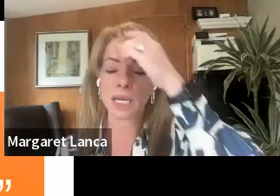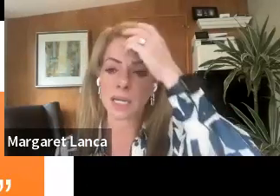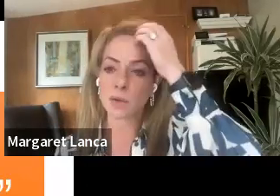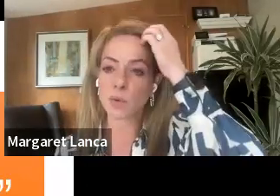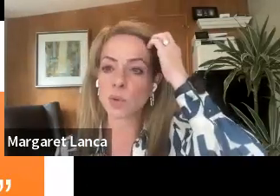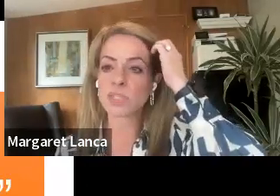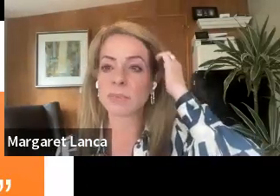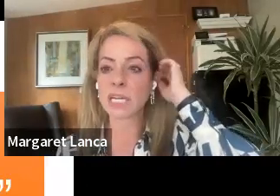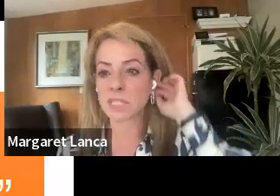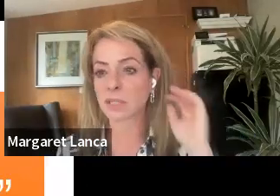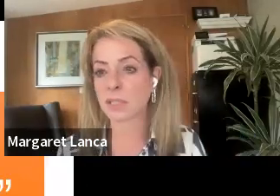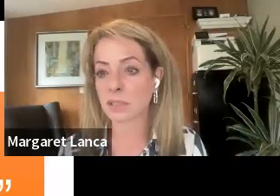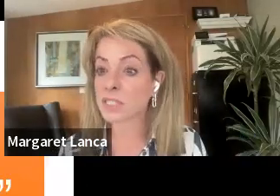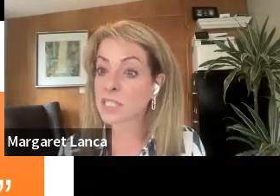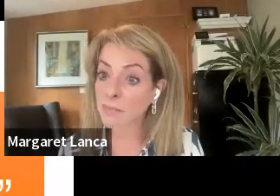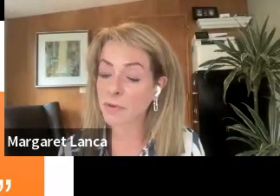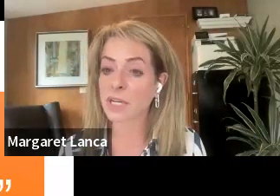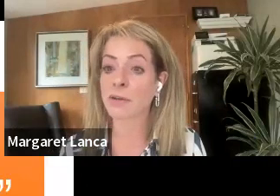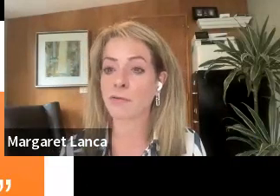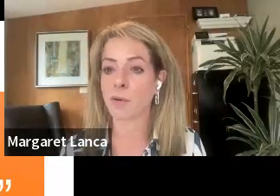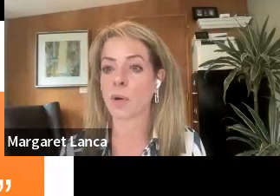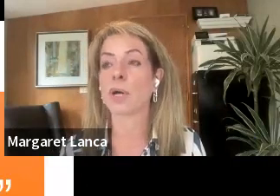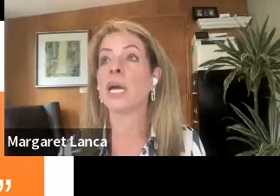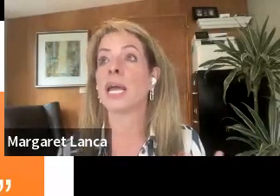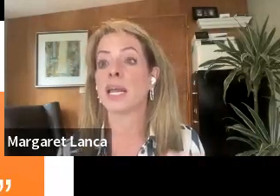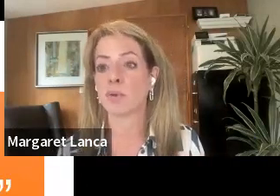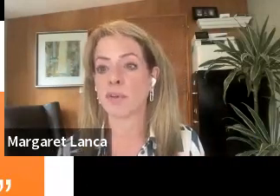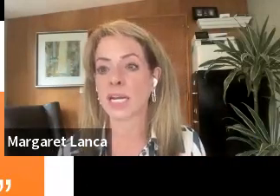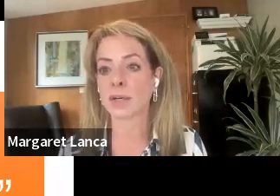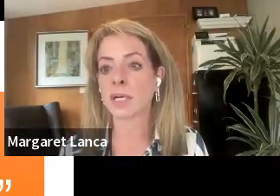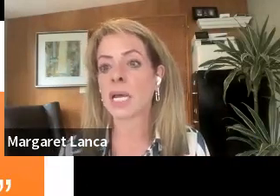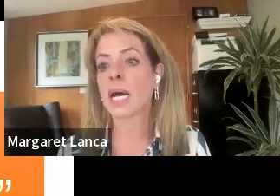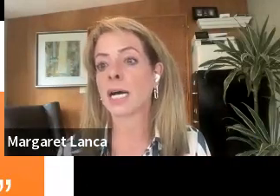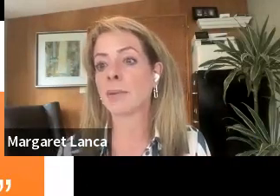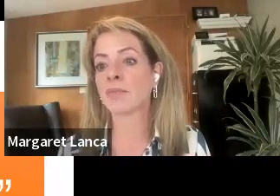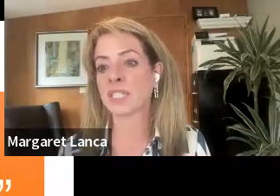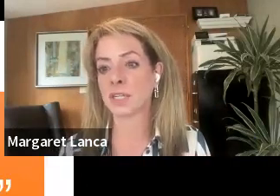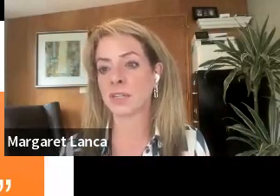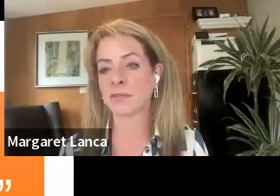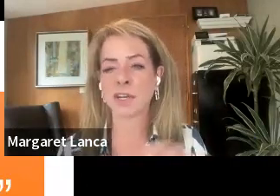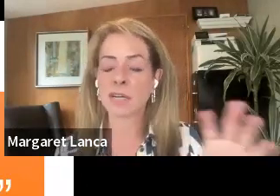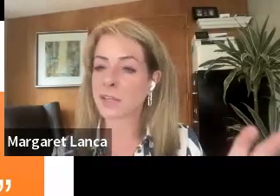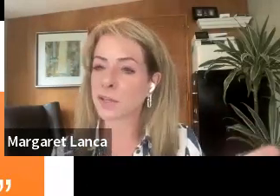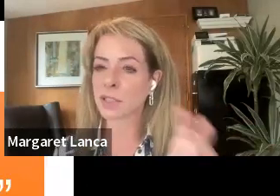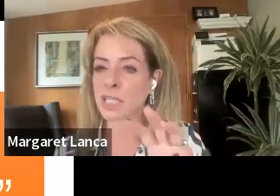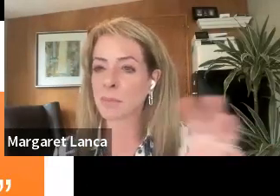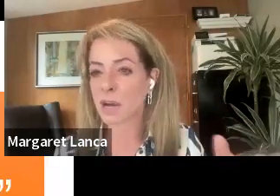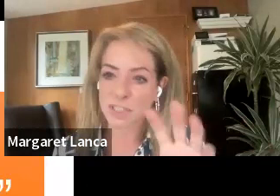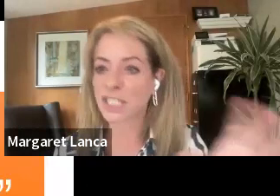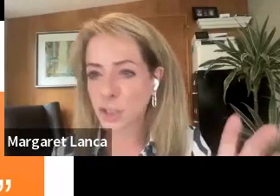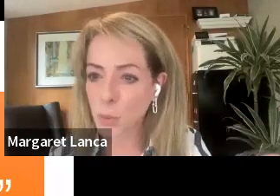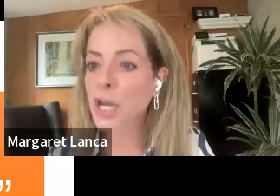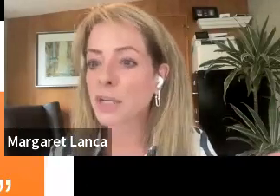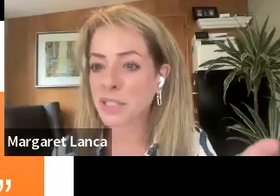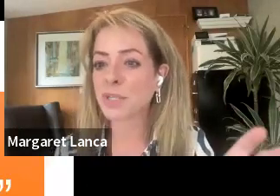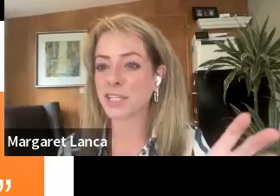happening in the room. Sometimes it's a little discomforting for a provider to feel like